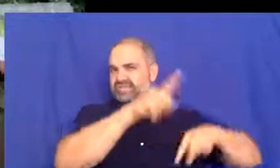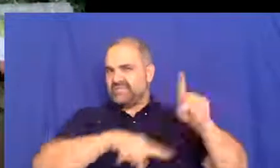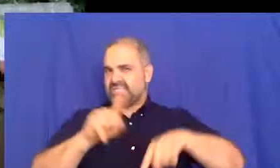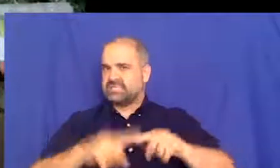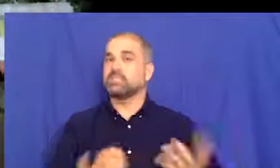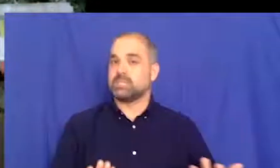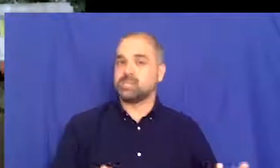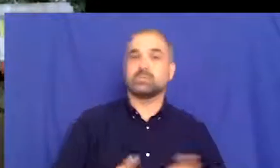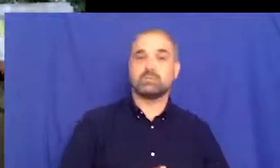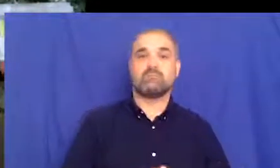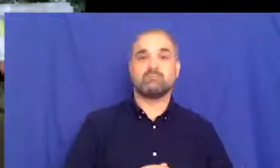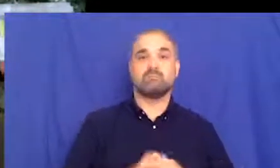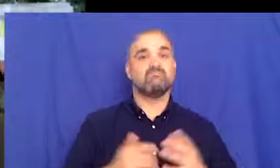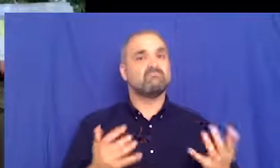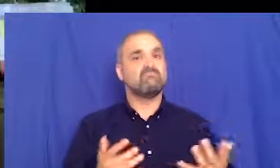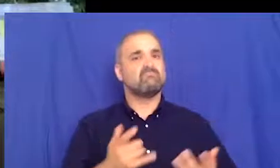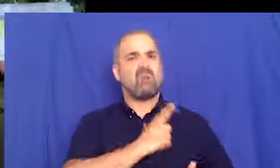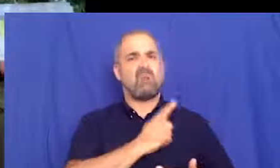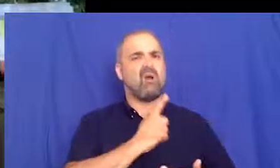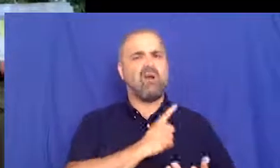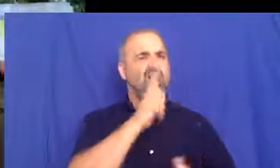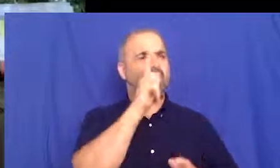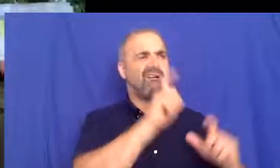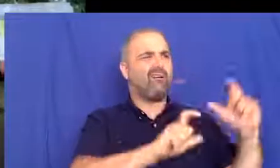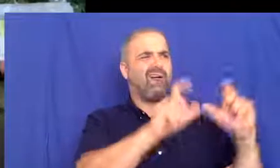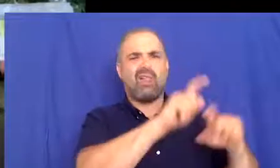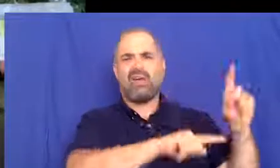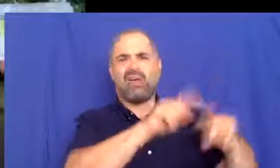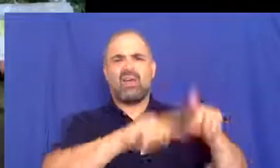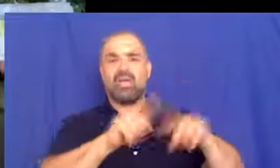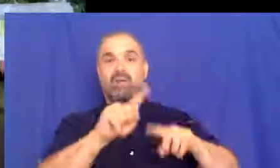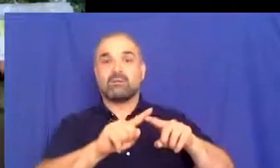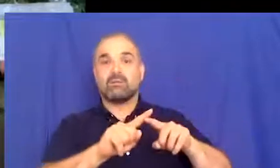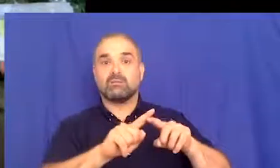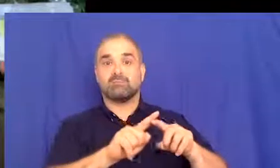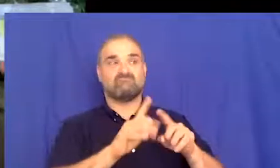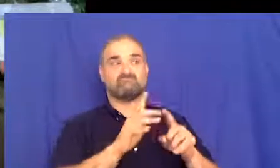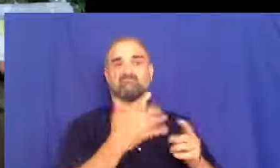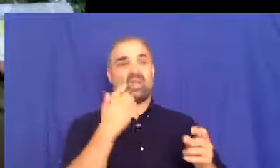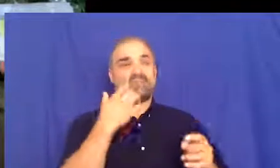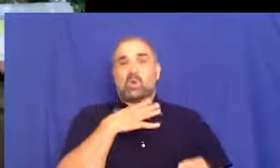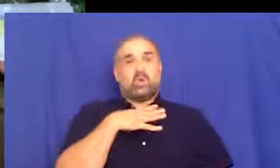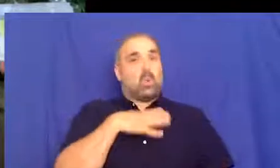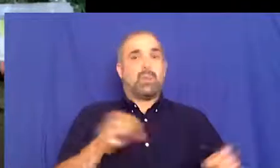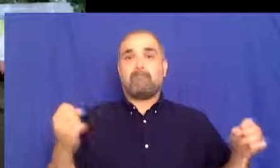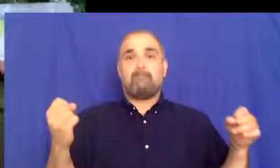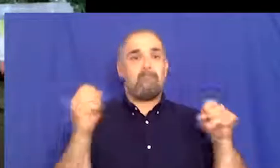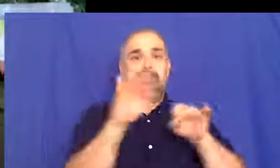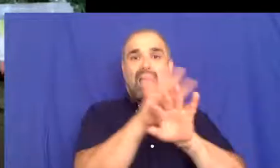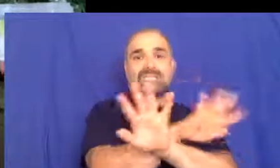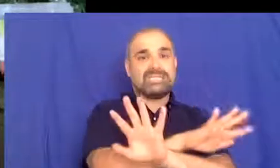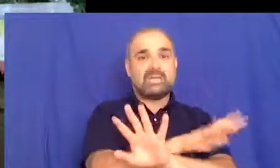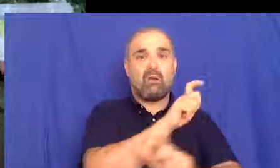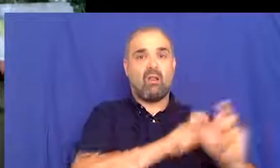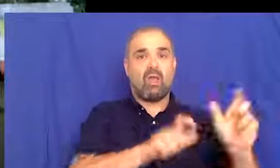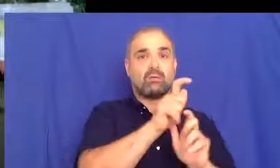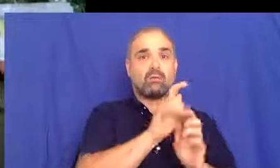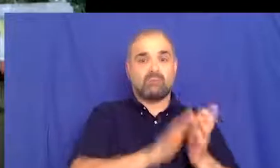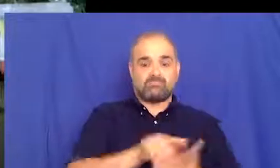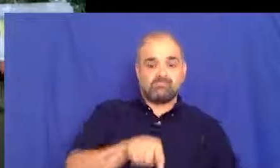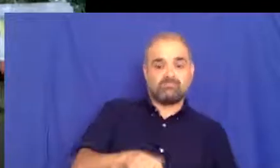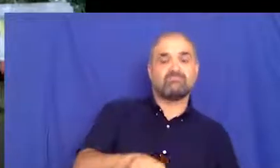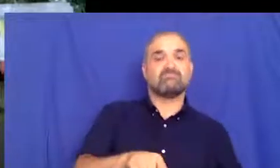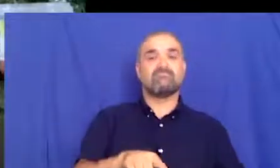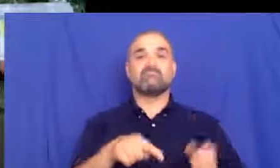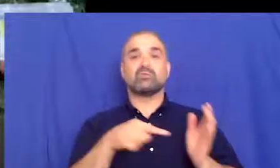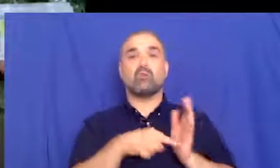that's kind of because they don't actually need their colour to blend into their environment. So by being this nice